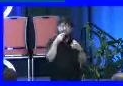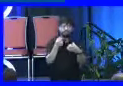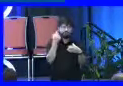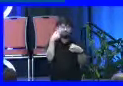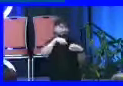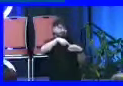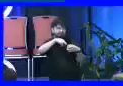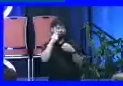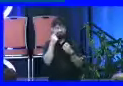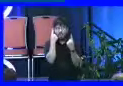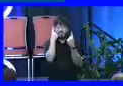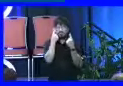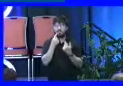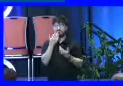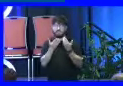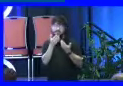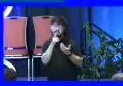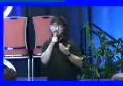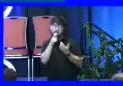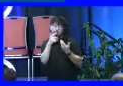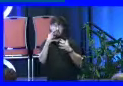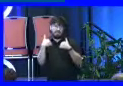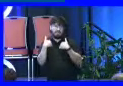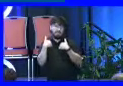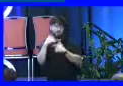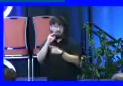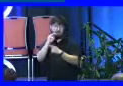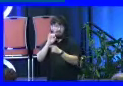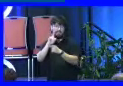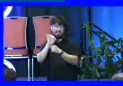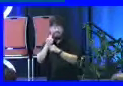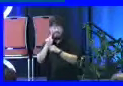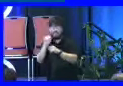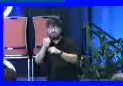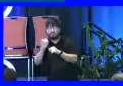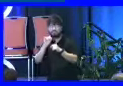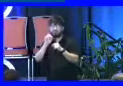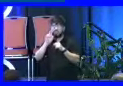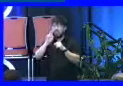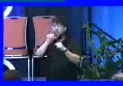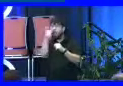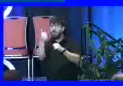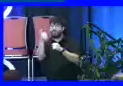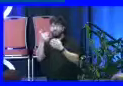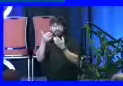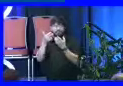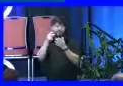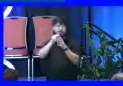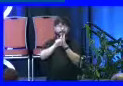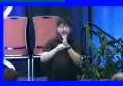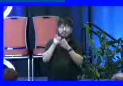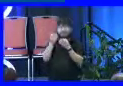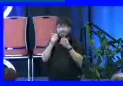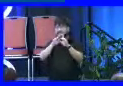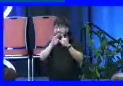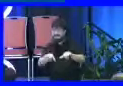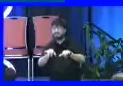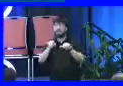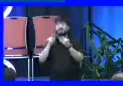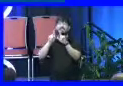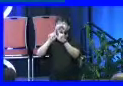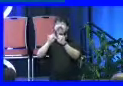who might be Medicaid enrolled and involved with other services and systems, and to assist communities in prioritizing